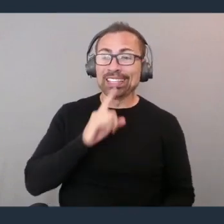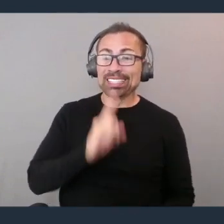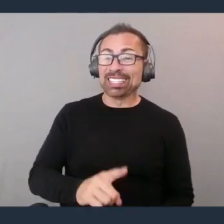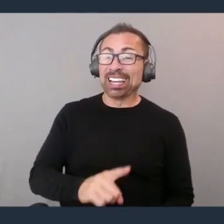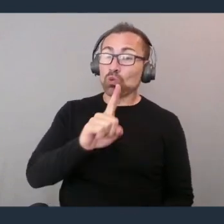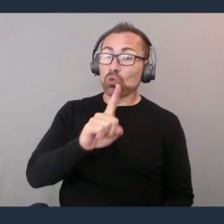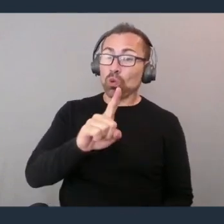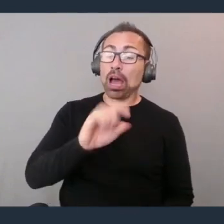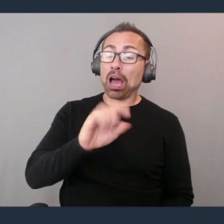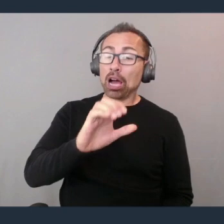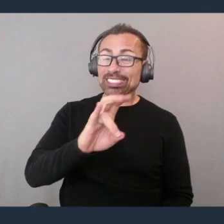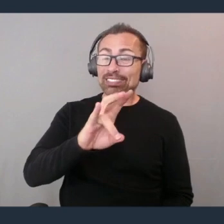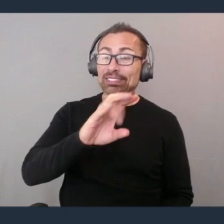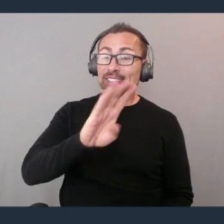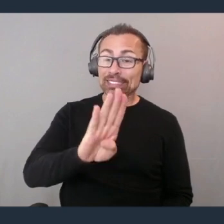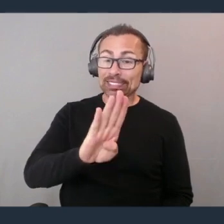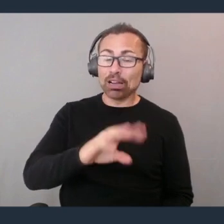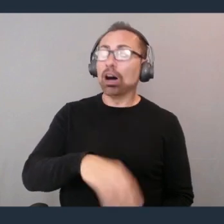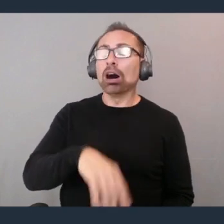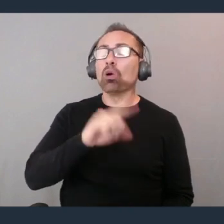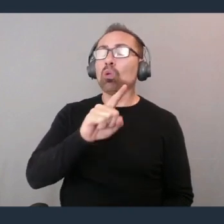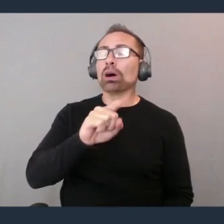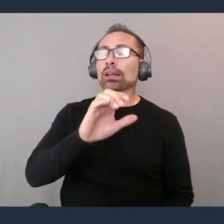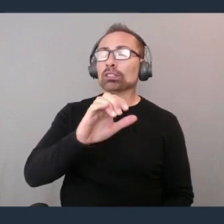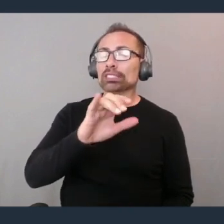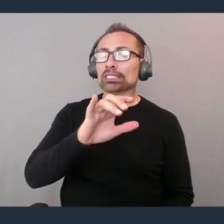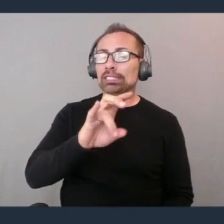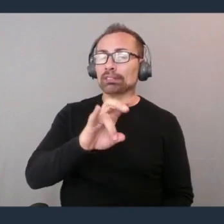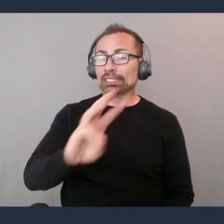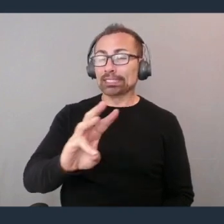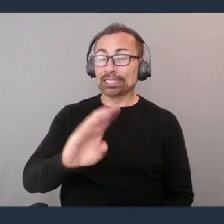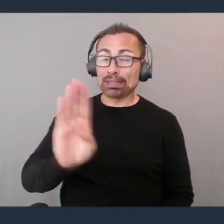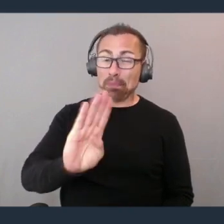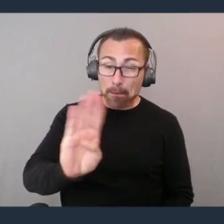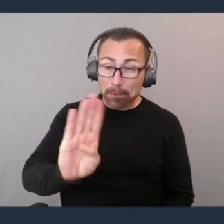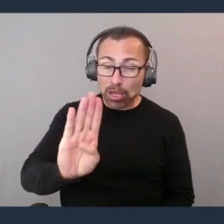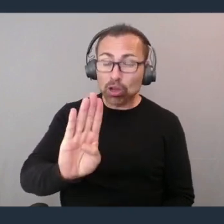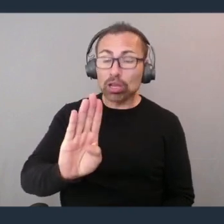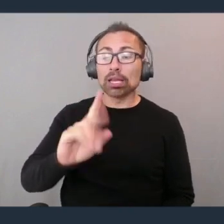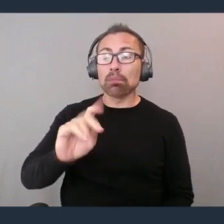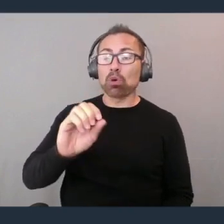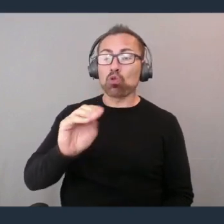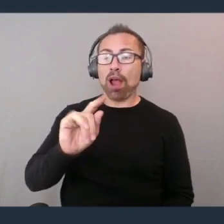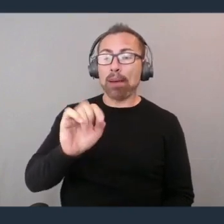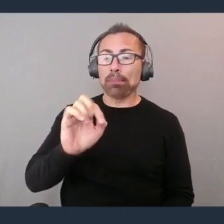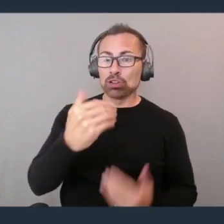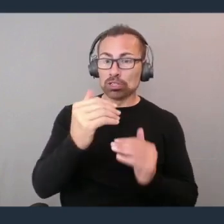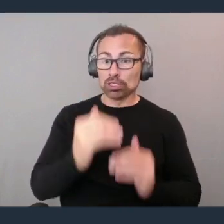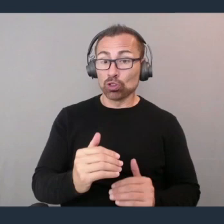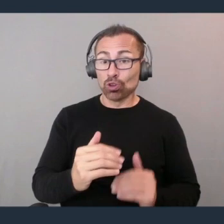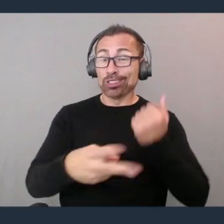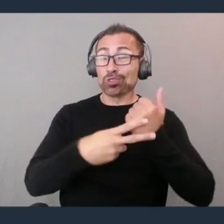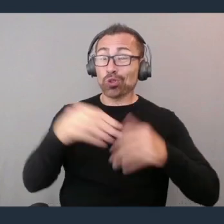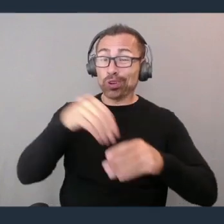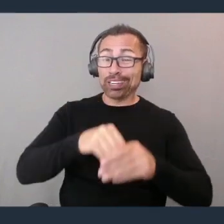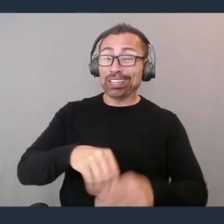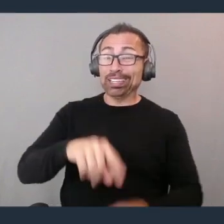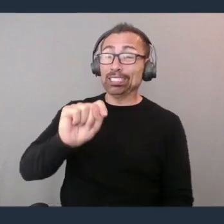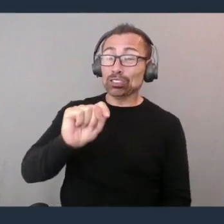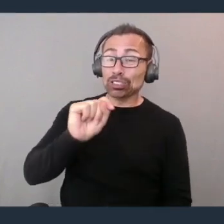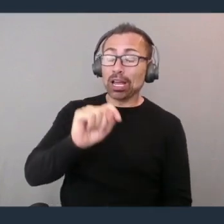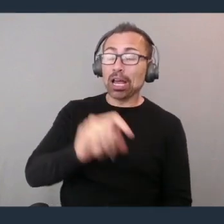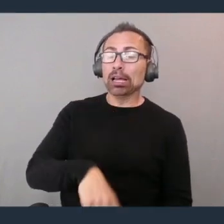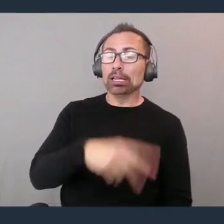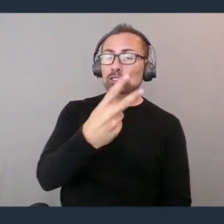So when we think about that, 176 billion parameters, each one of those parameters is stored in 2 bytes. And that means that you have about